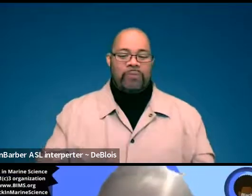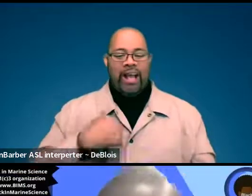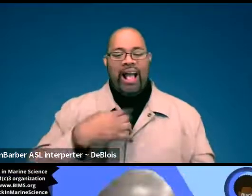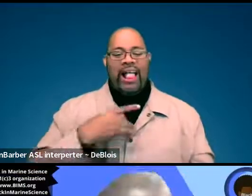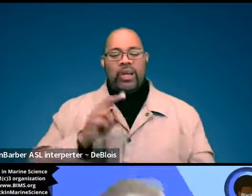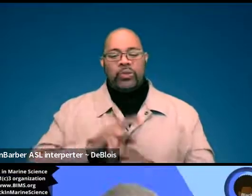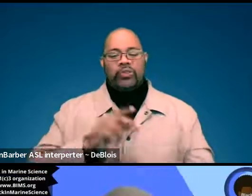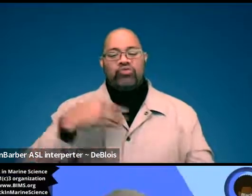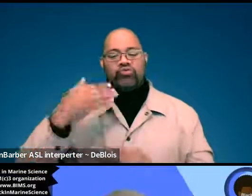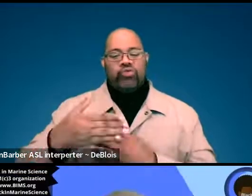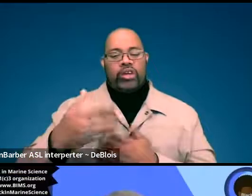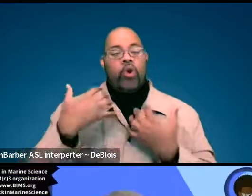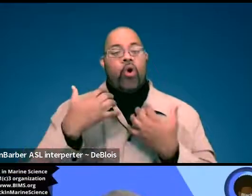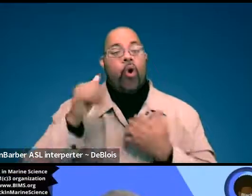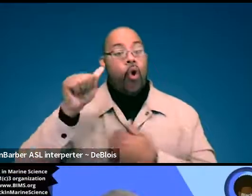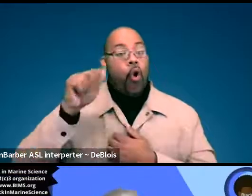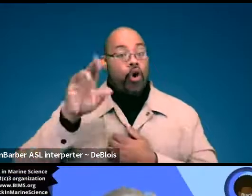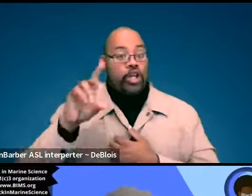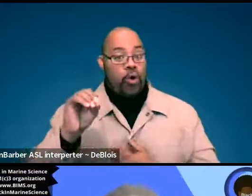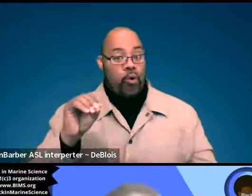to use trending audio.